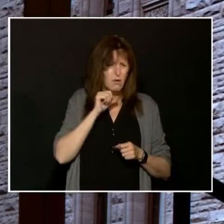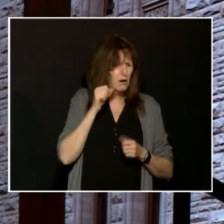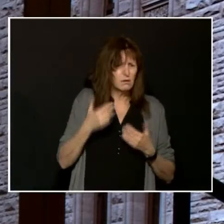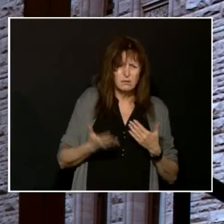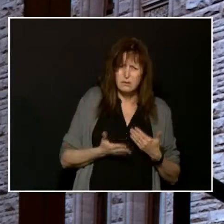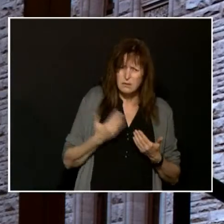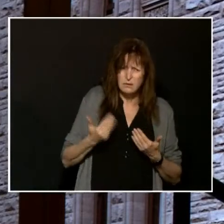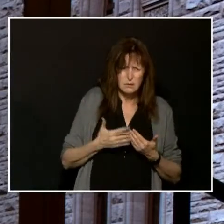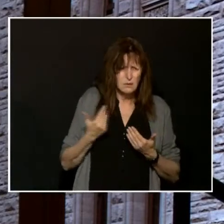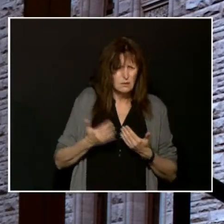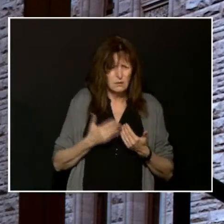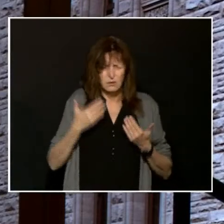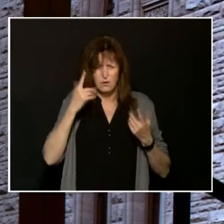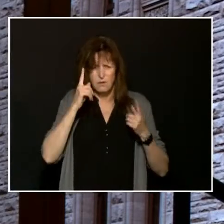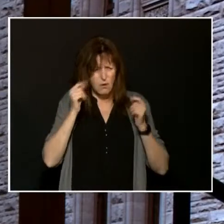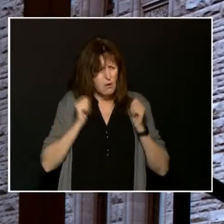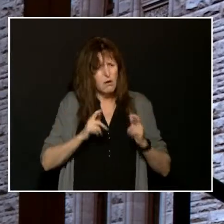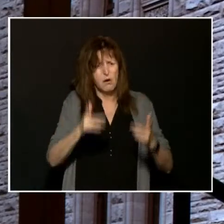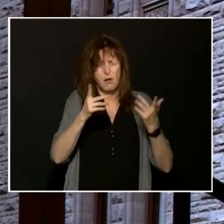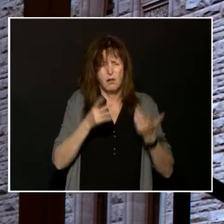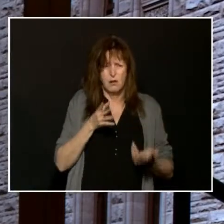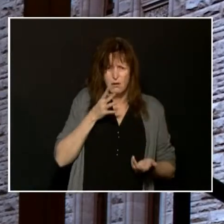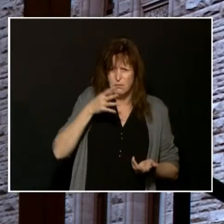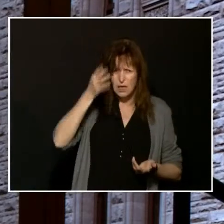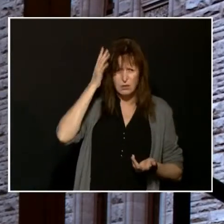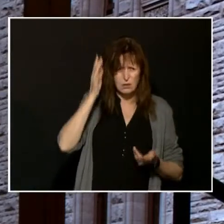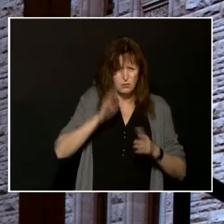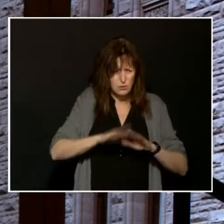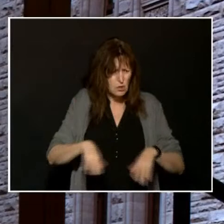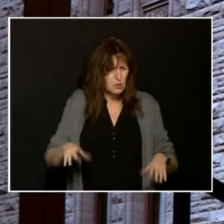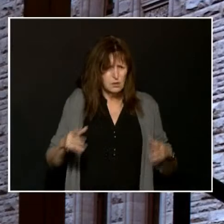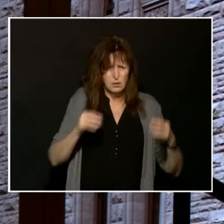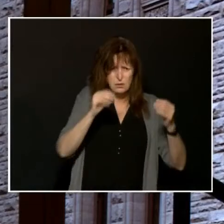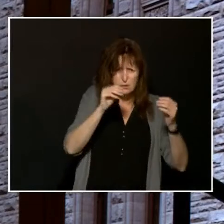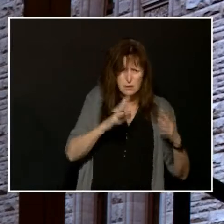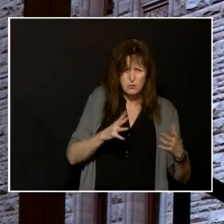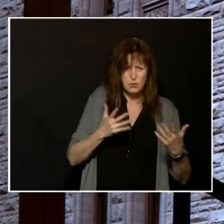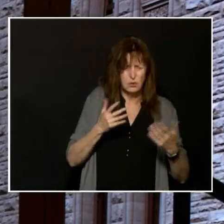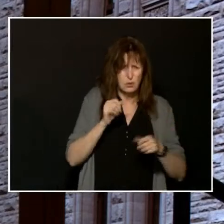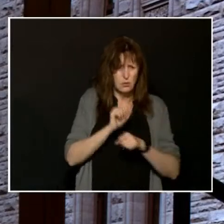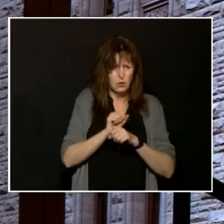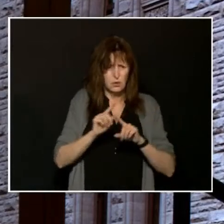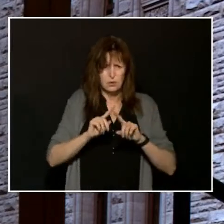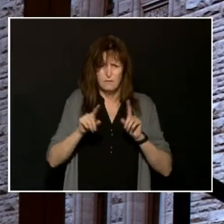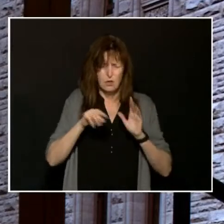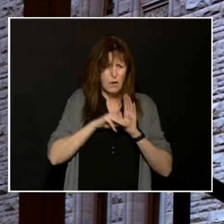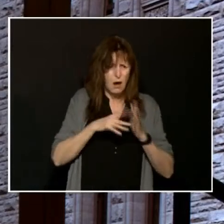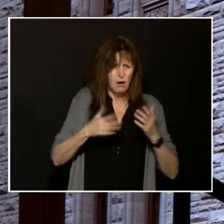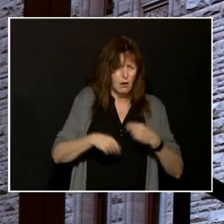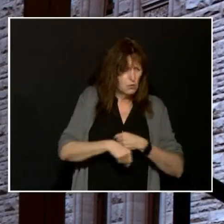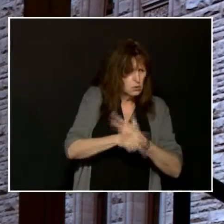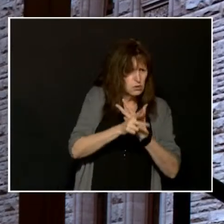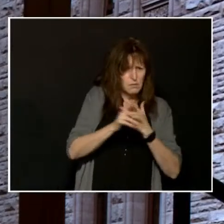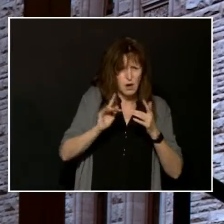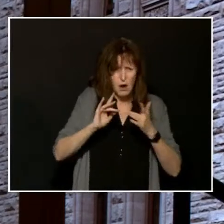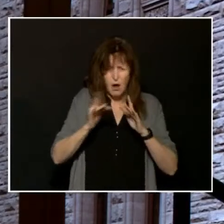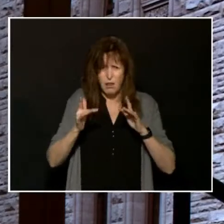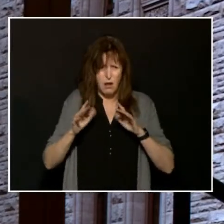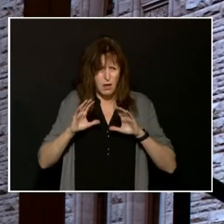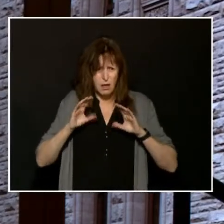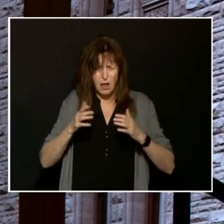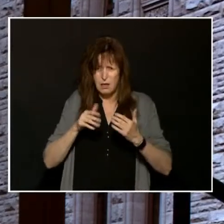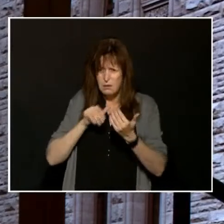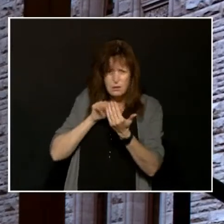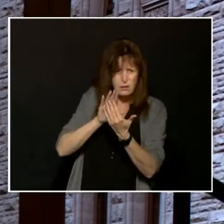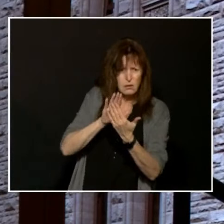including parents, including children, and including the teachers who have had to work in various models and hybrids in different areas and have had concerns as